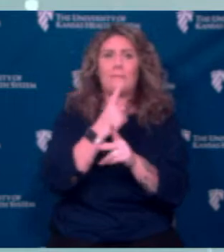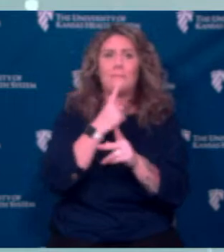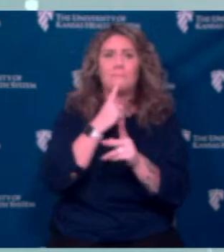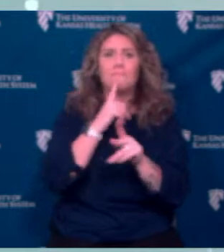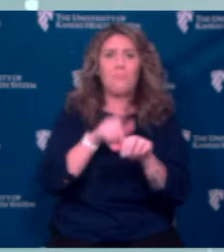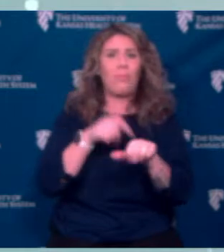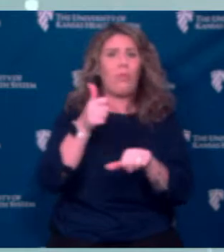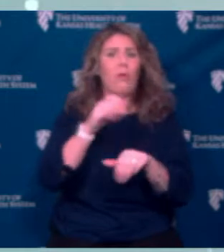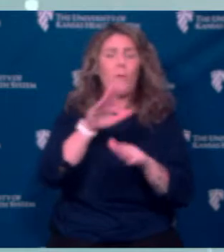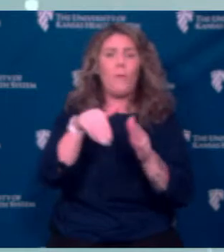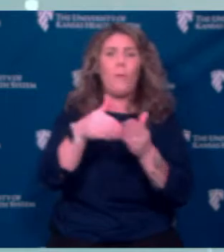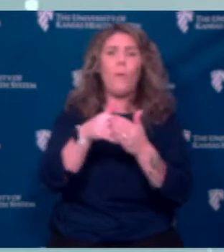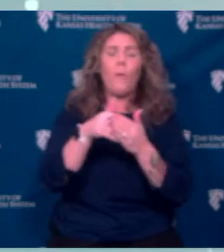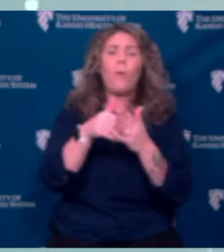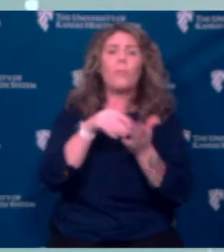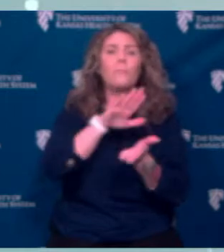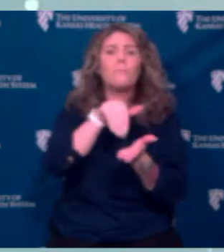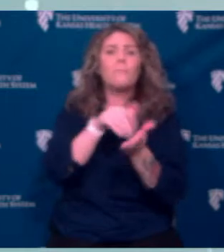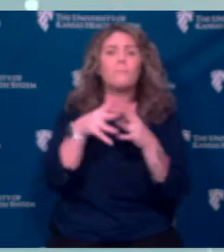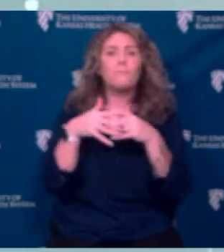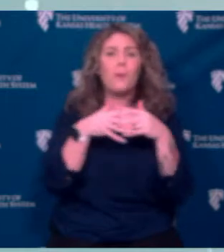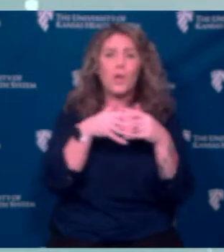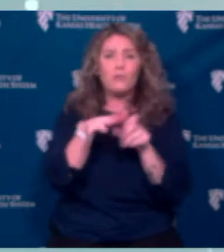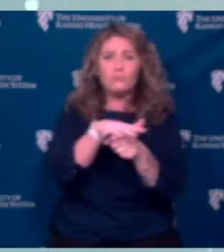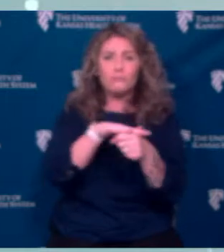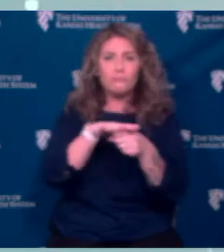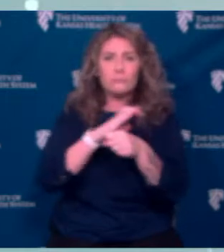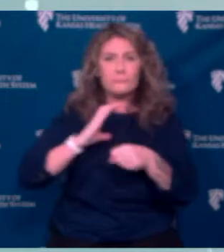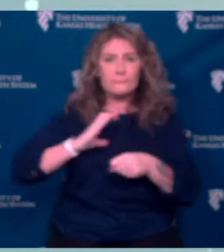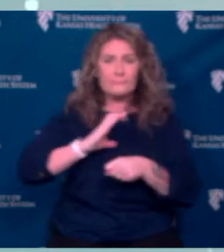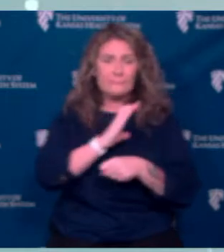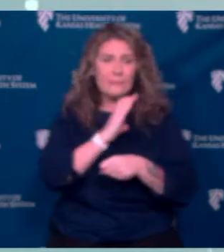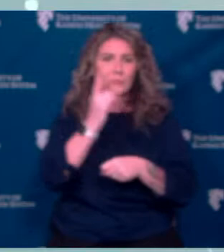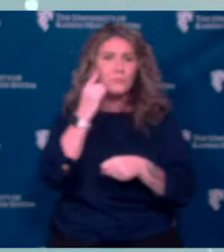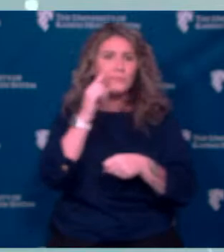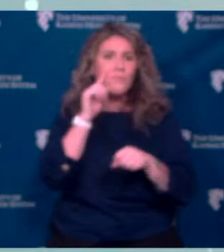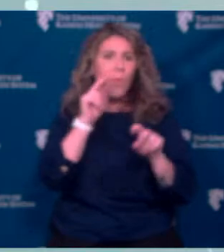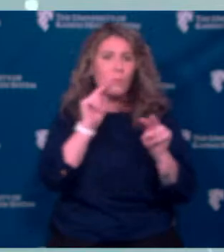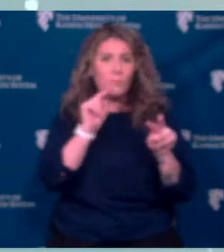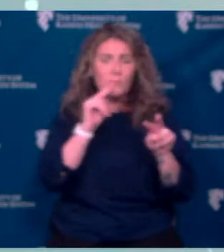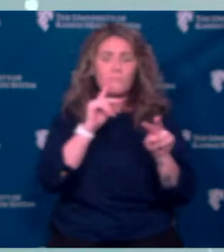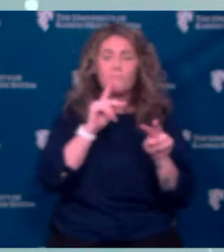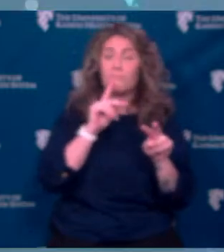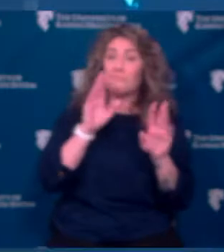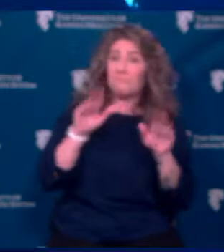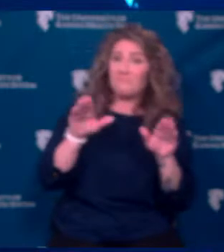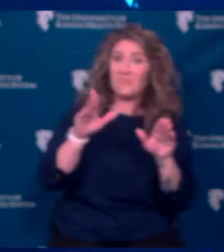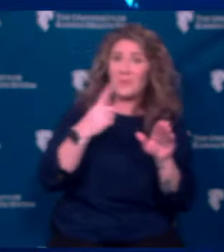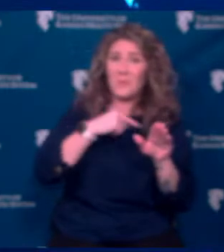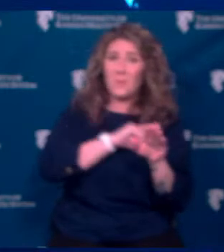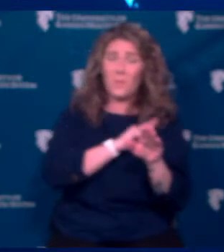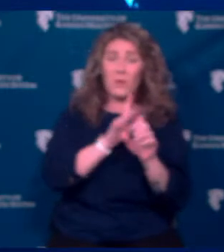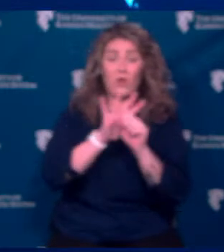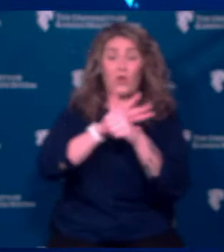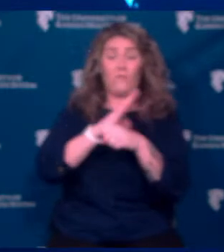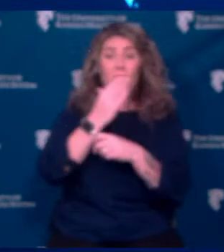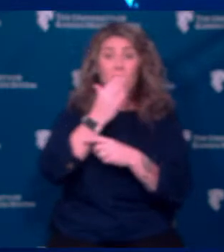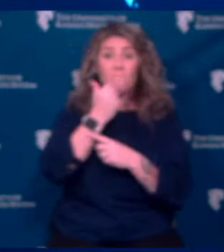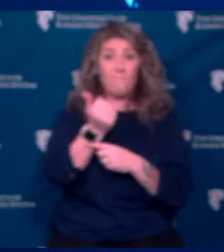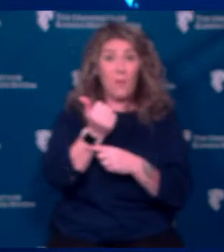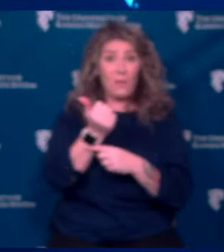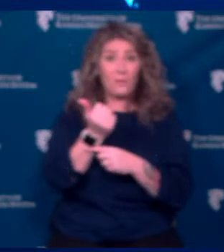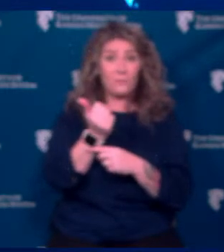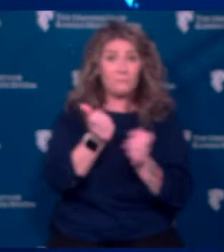to the Mid-America Regional Council surveillance. Folks, here's the story. We are COVID better. We are most